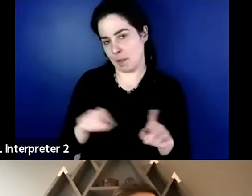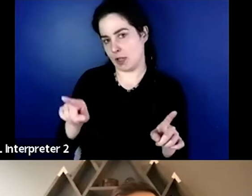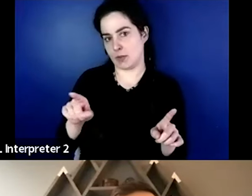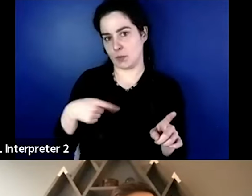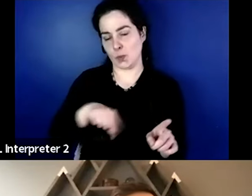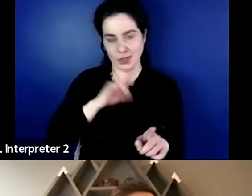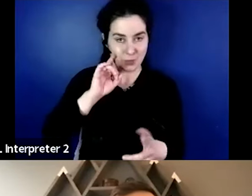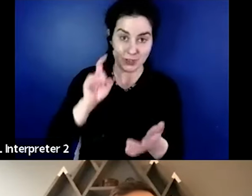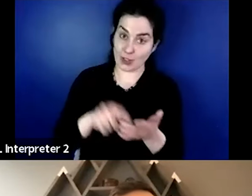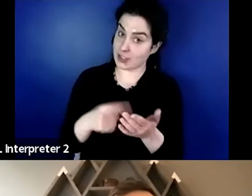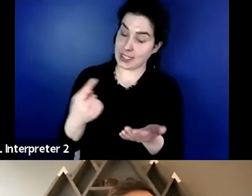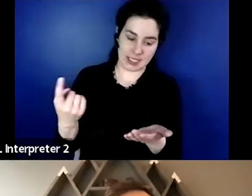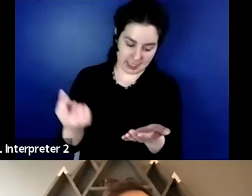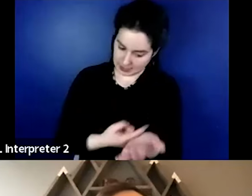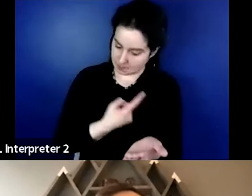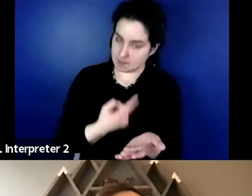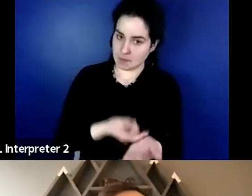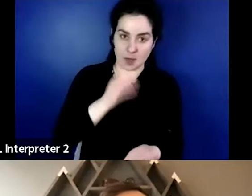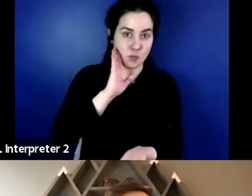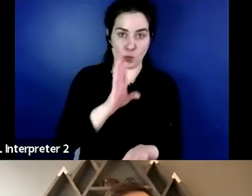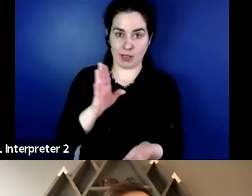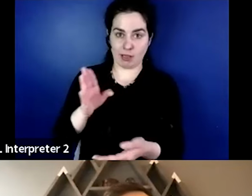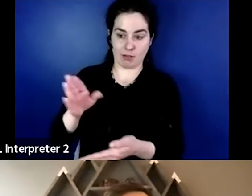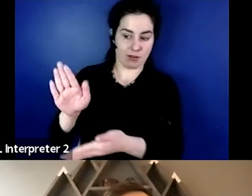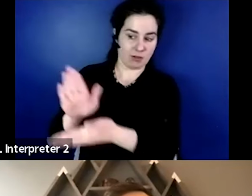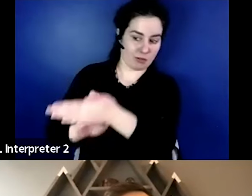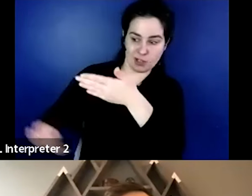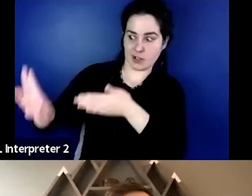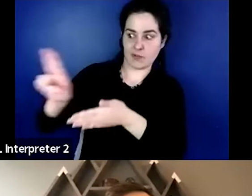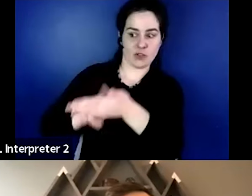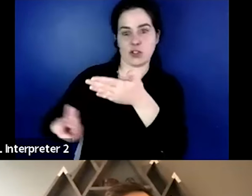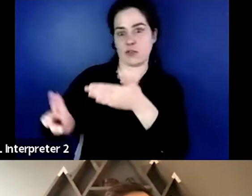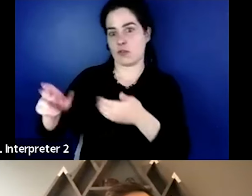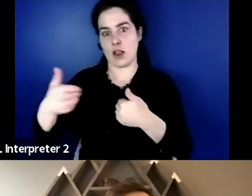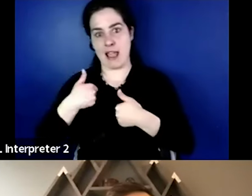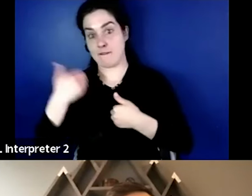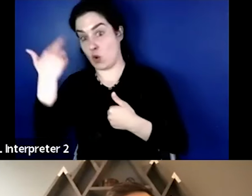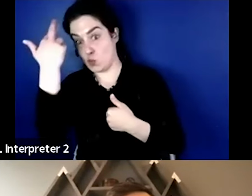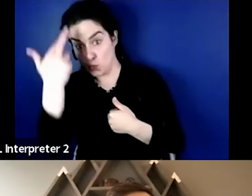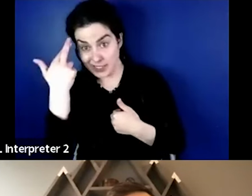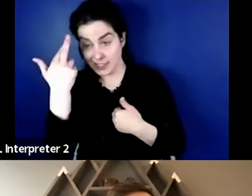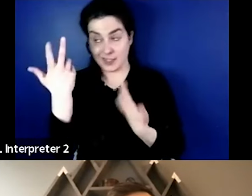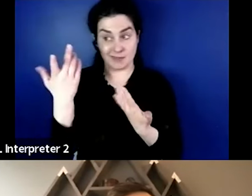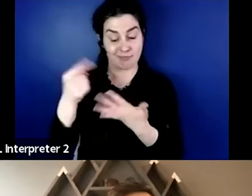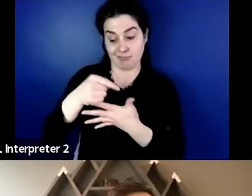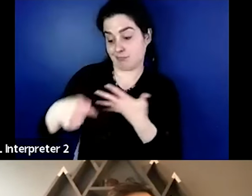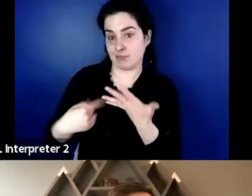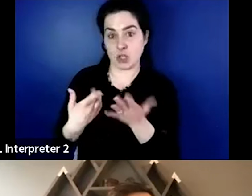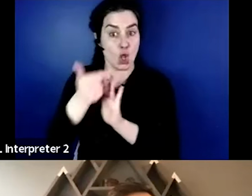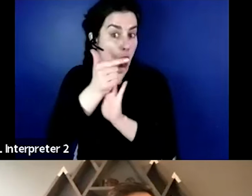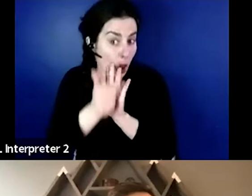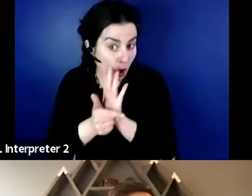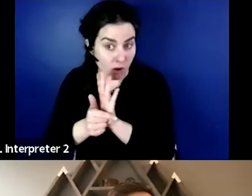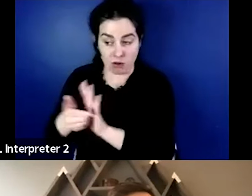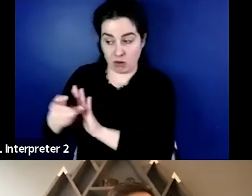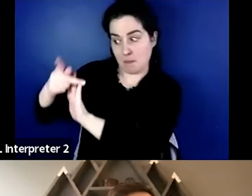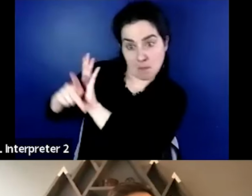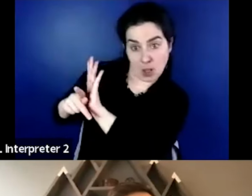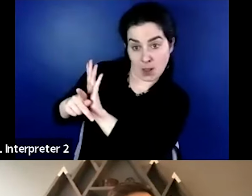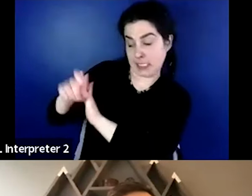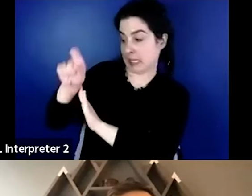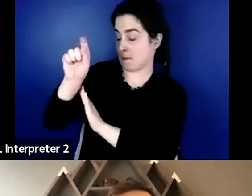that an institution, for various reasons, is required maybe by regulations or law to